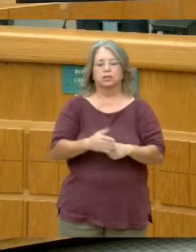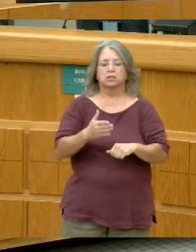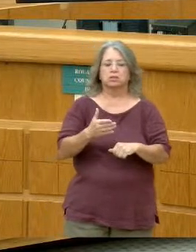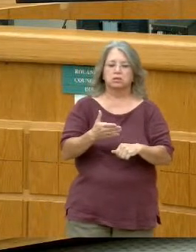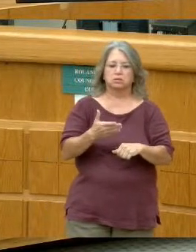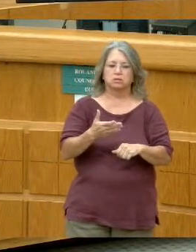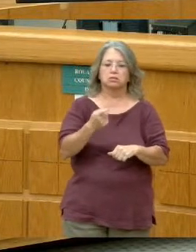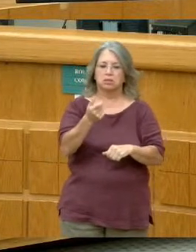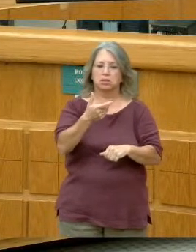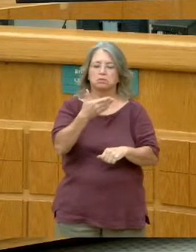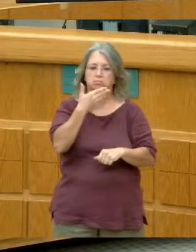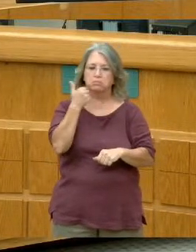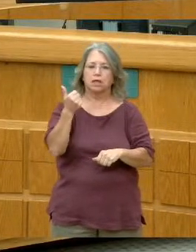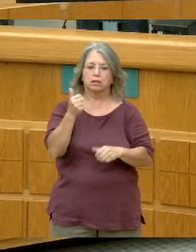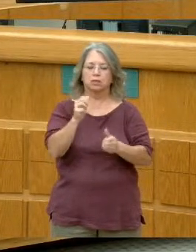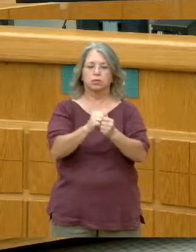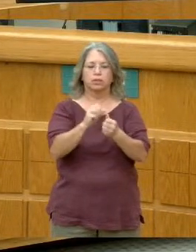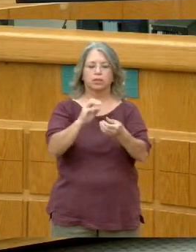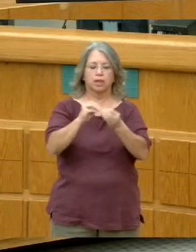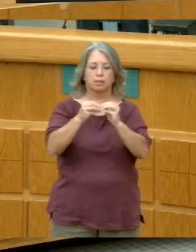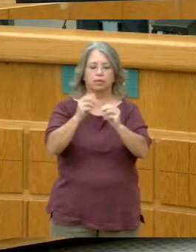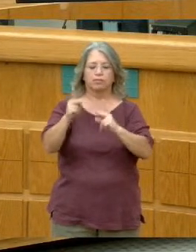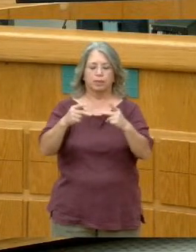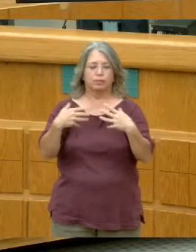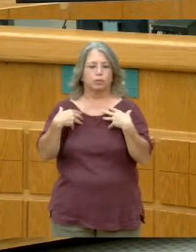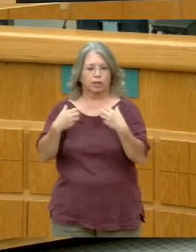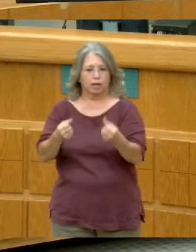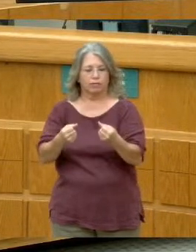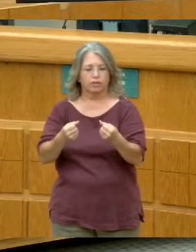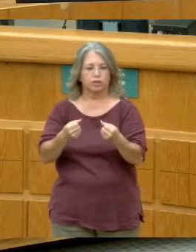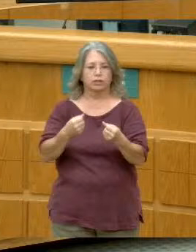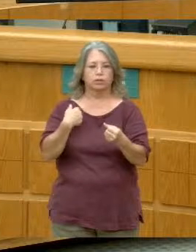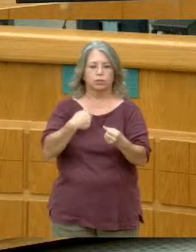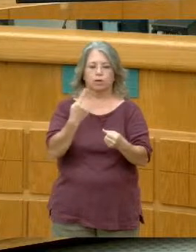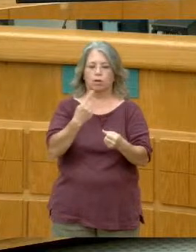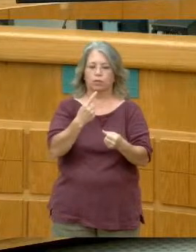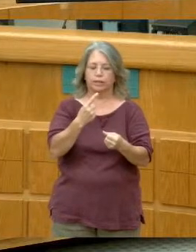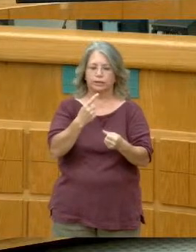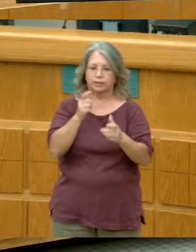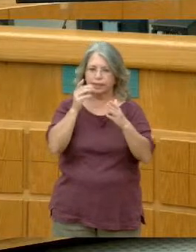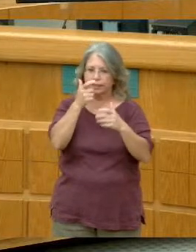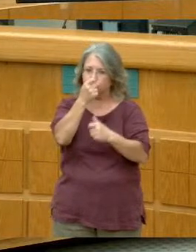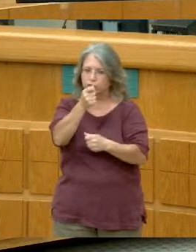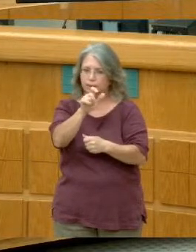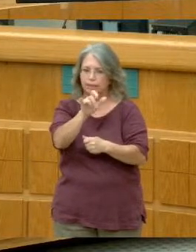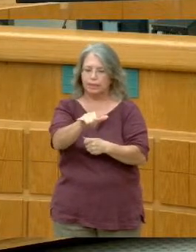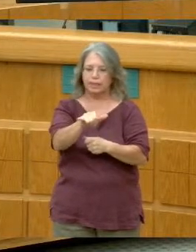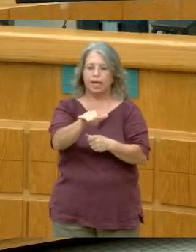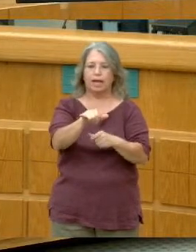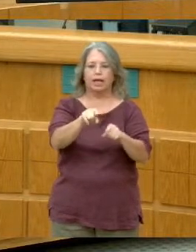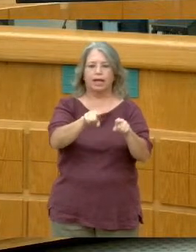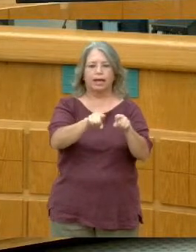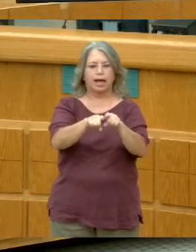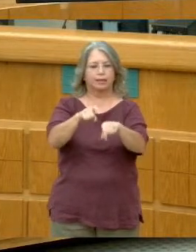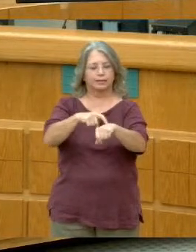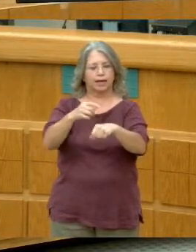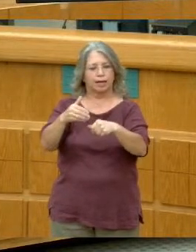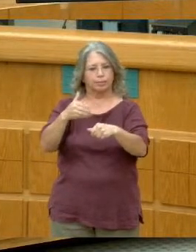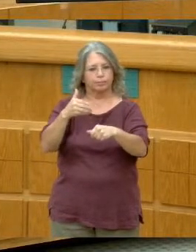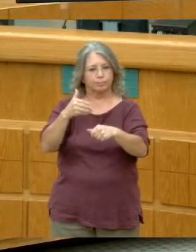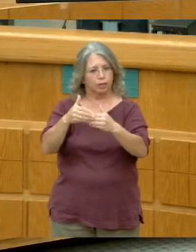recovered. We're very interested in that, and as time progresses, persons get better, and if less